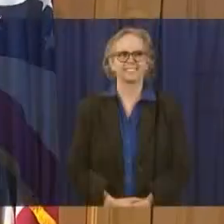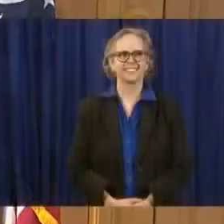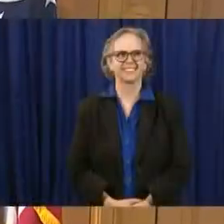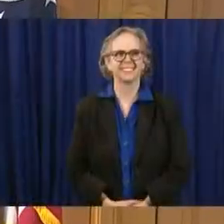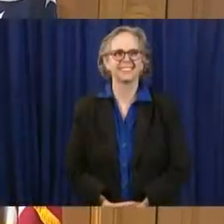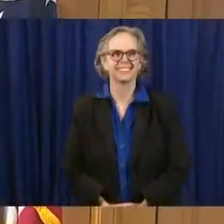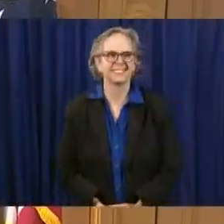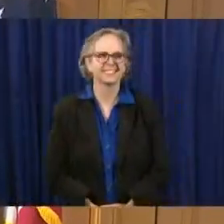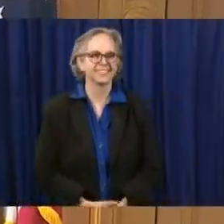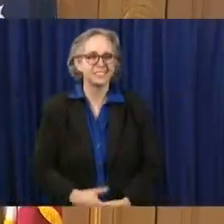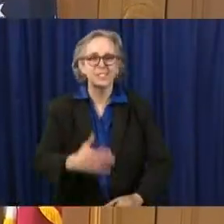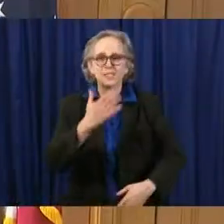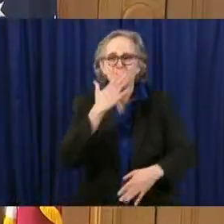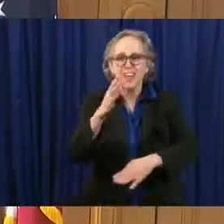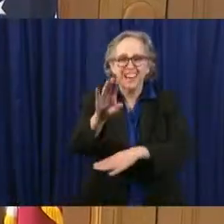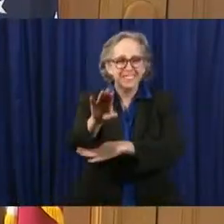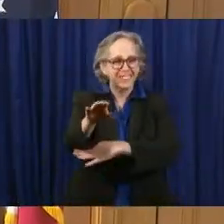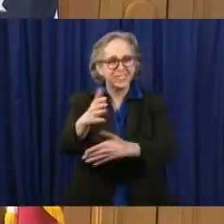Afternoon, everybody.